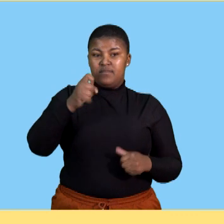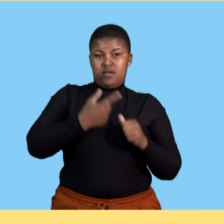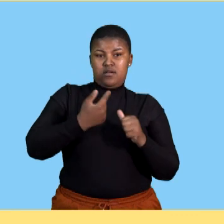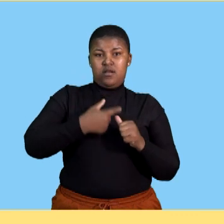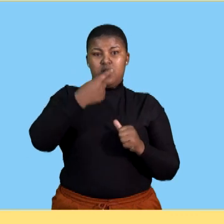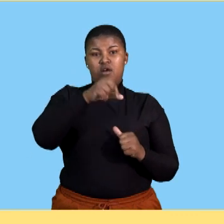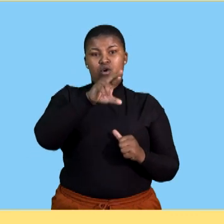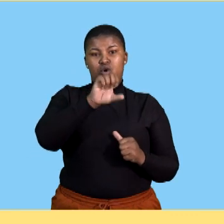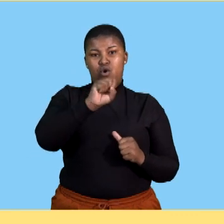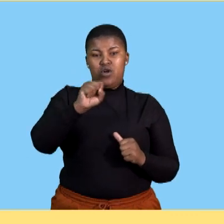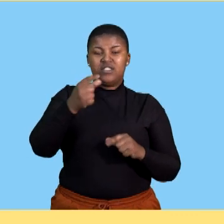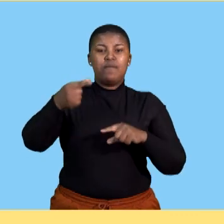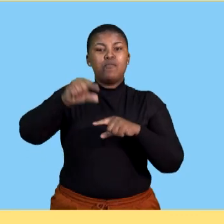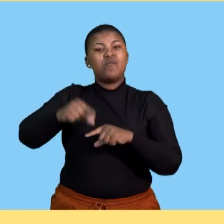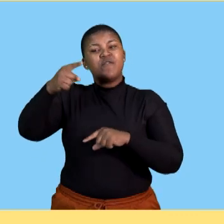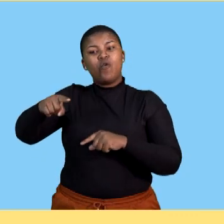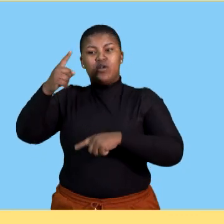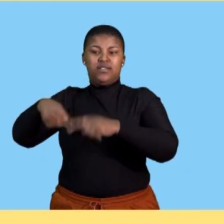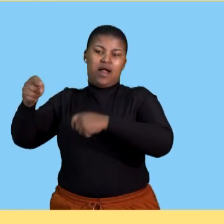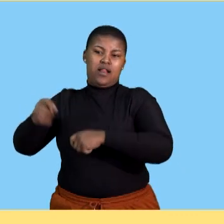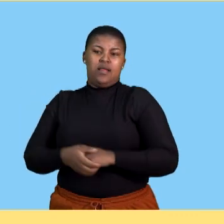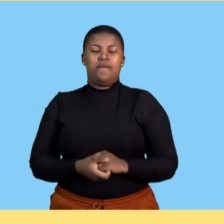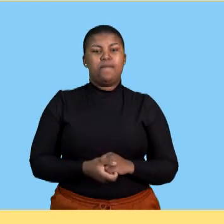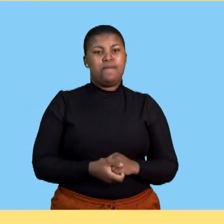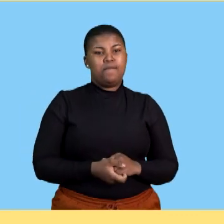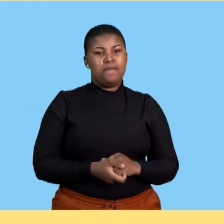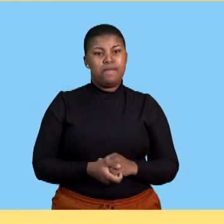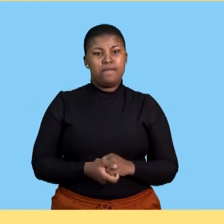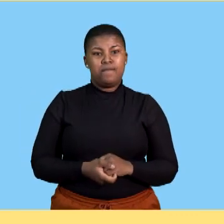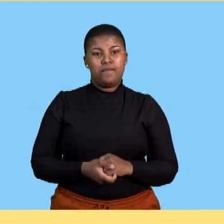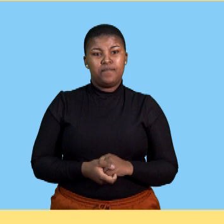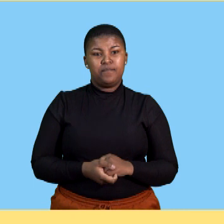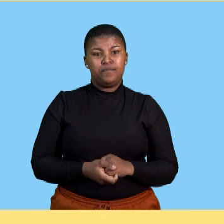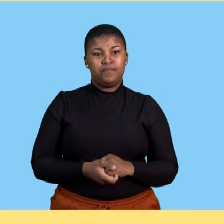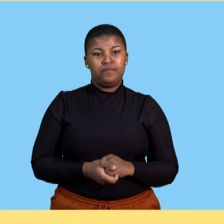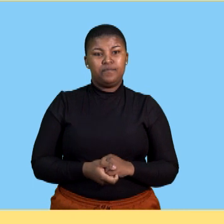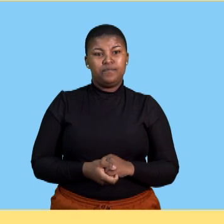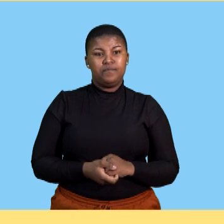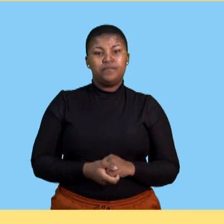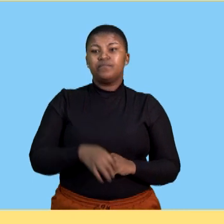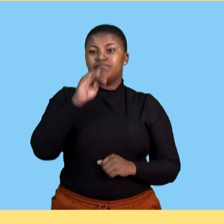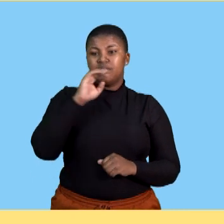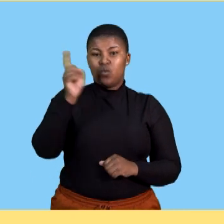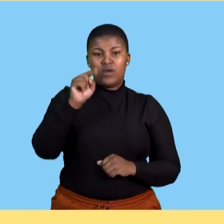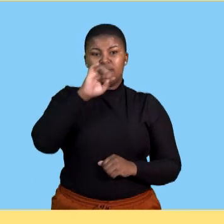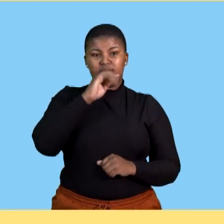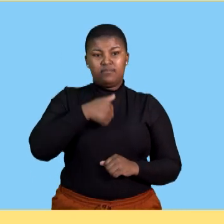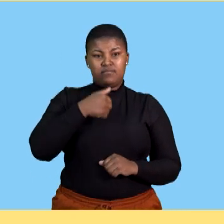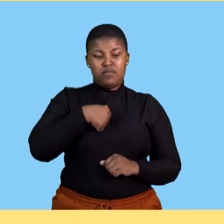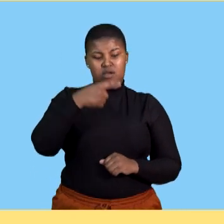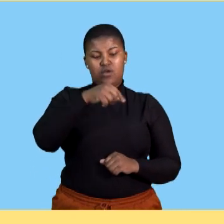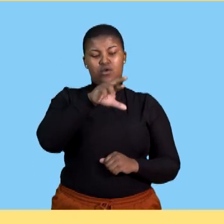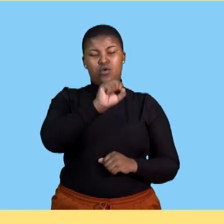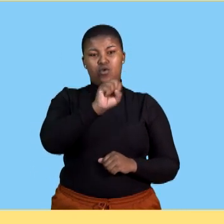percentage gross profit on sales, the percentage gross profit on sales. That means I'll take my